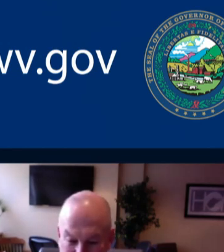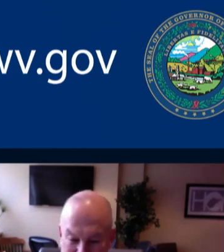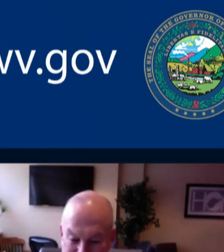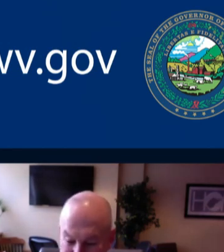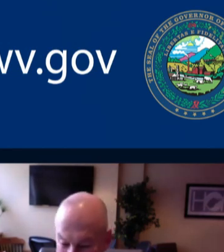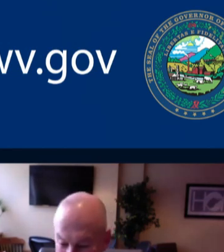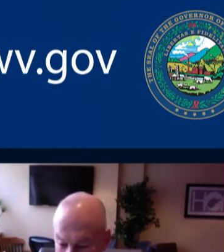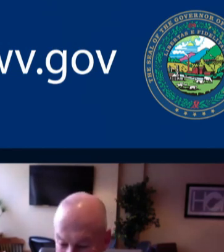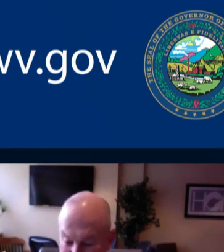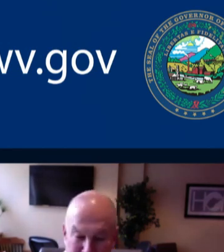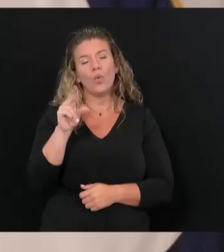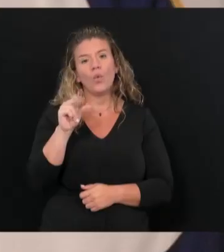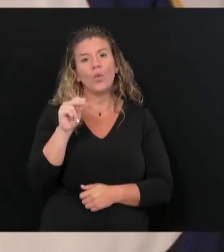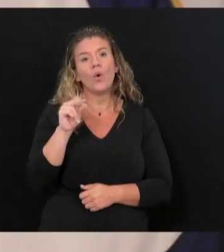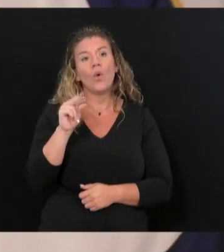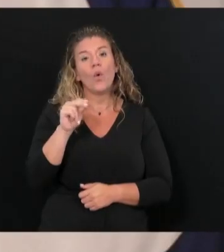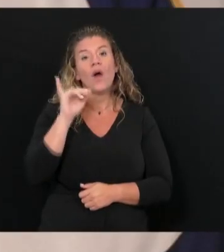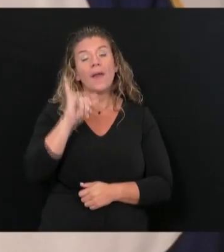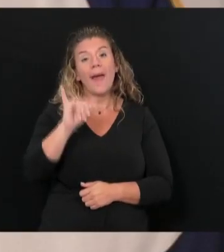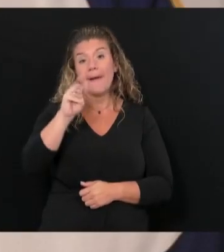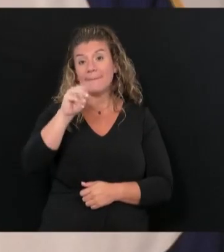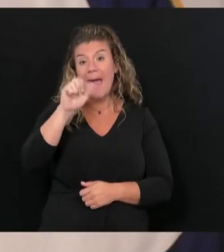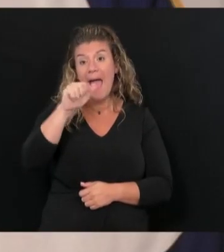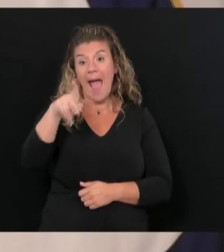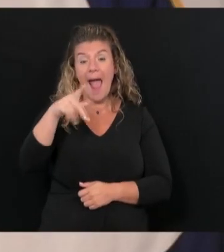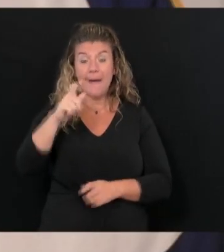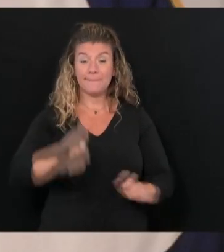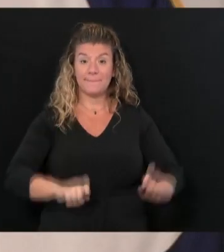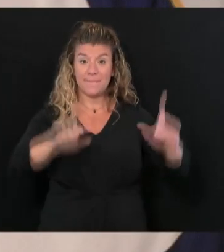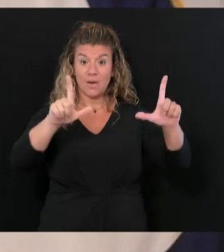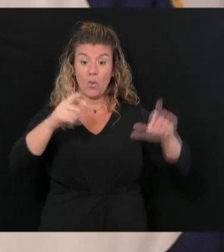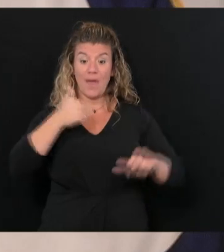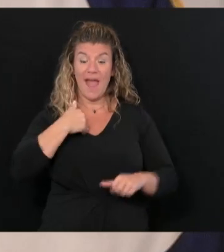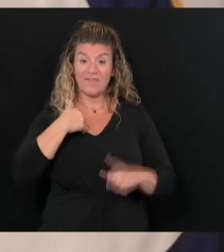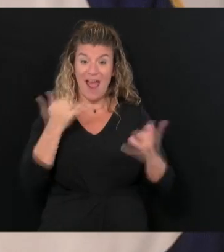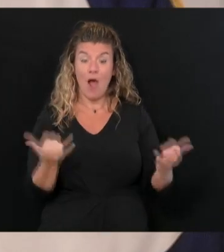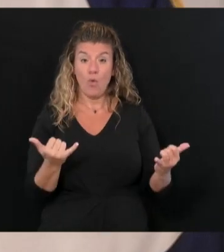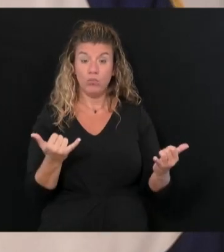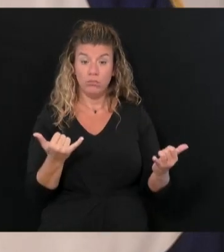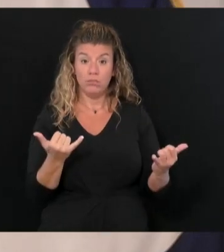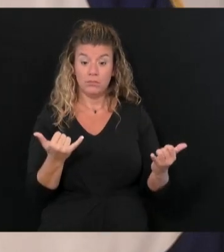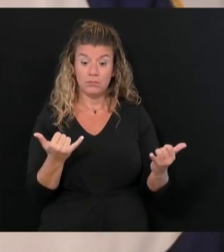Annie. No. The map that we have right now, and